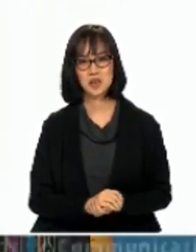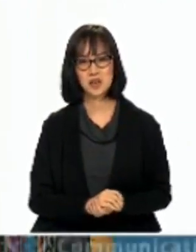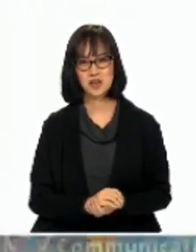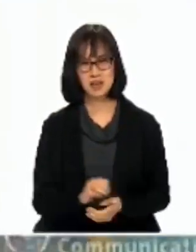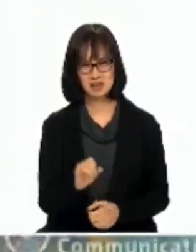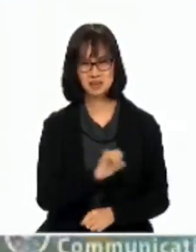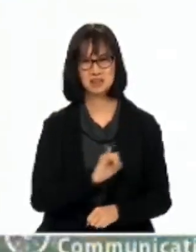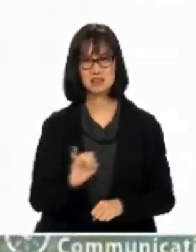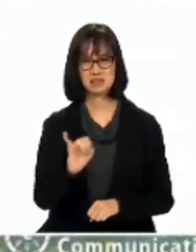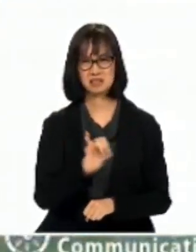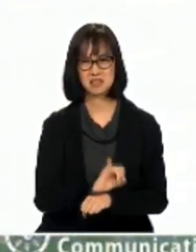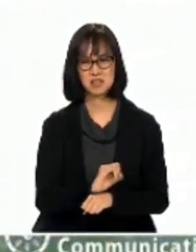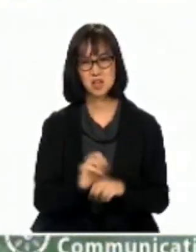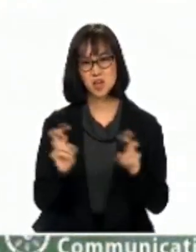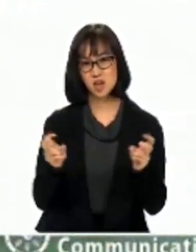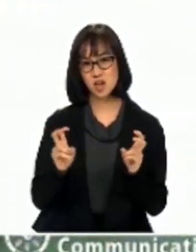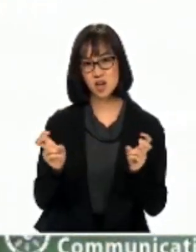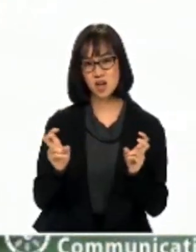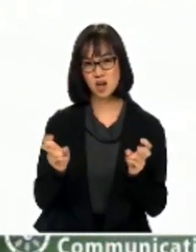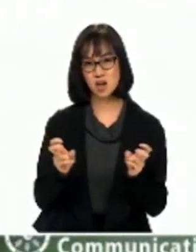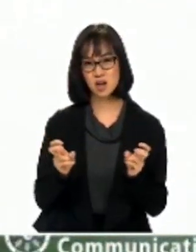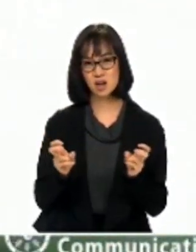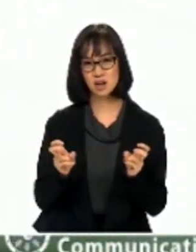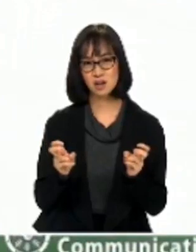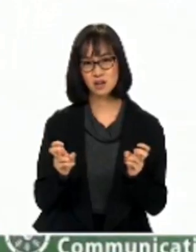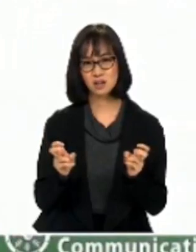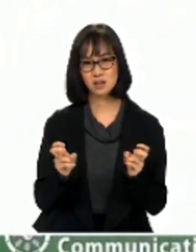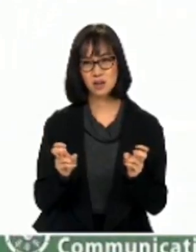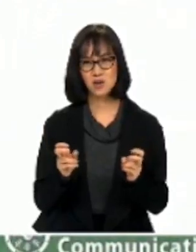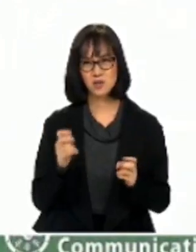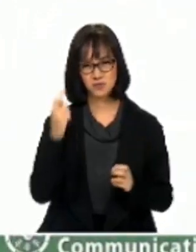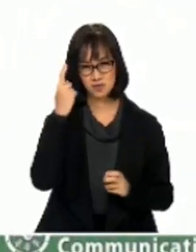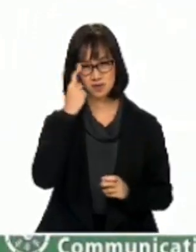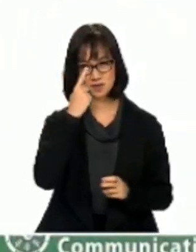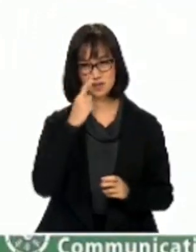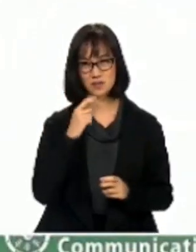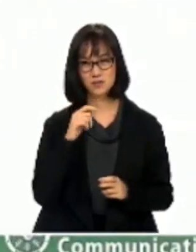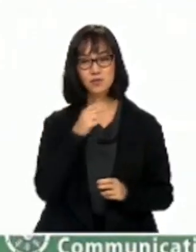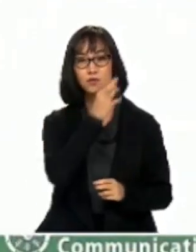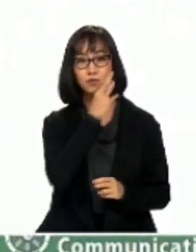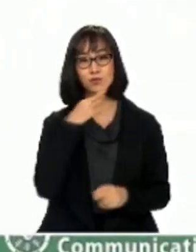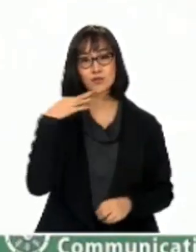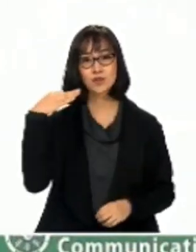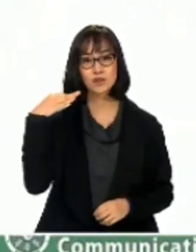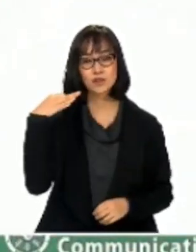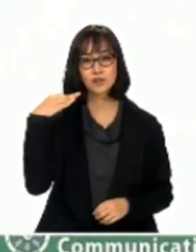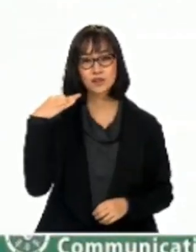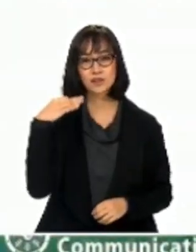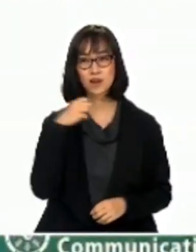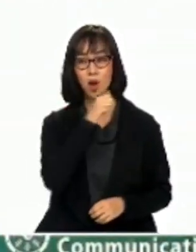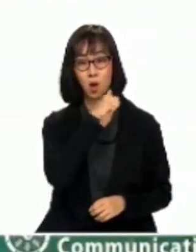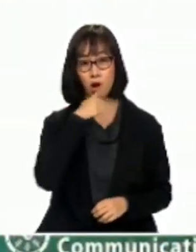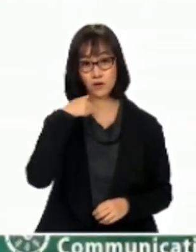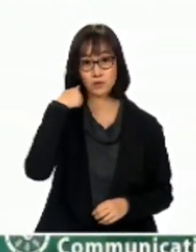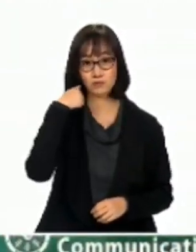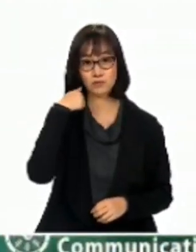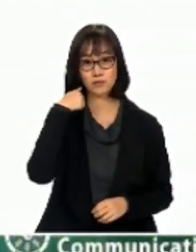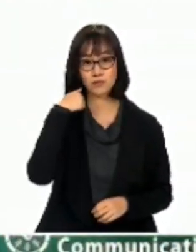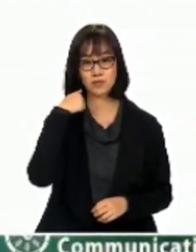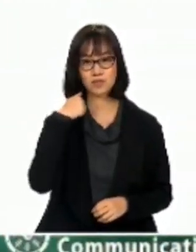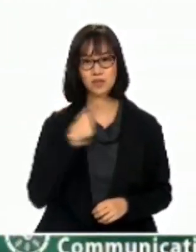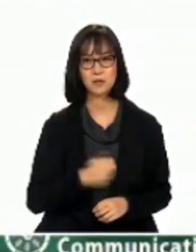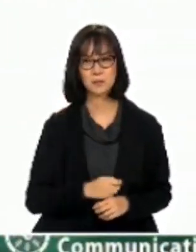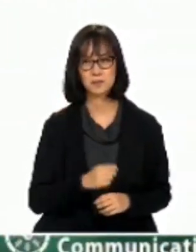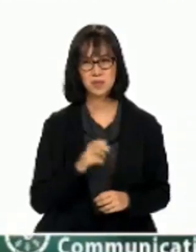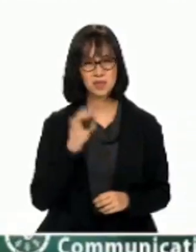categorized as forestal and agriculture. Not, I said, not commercial, no